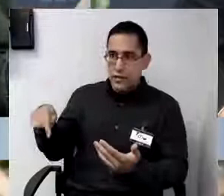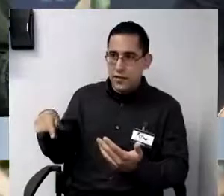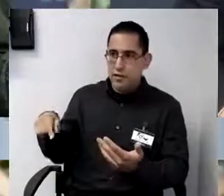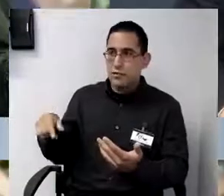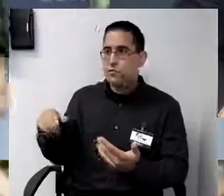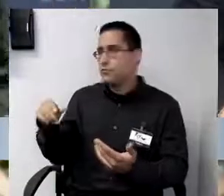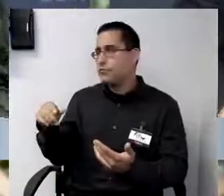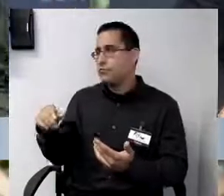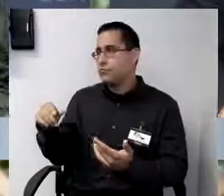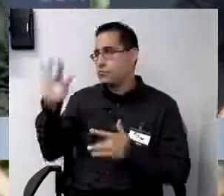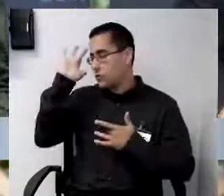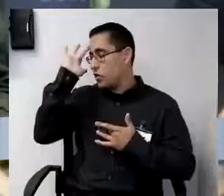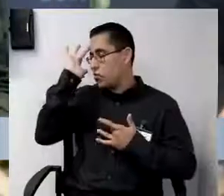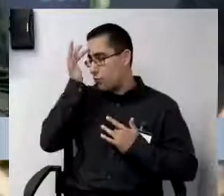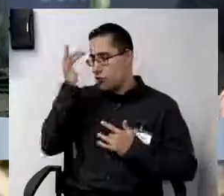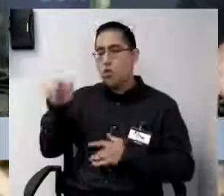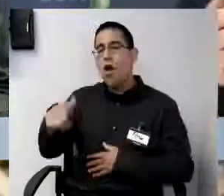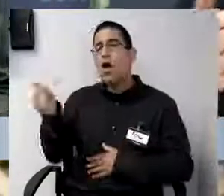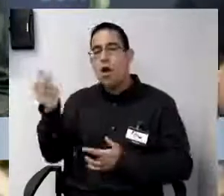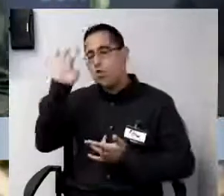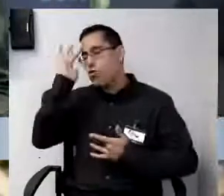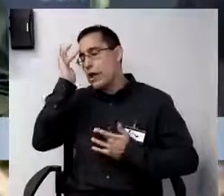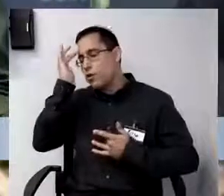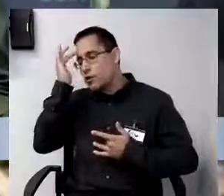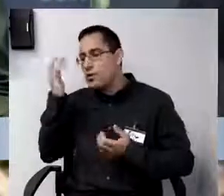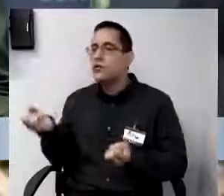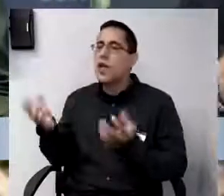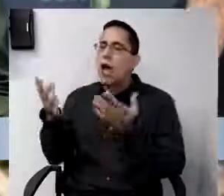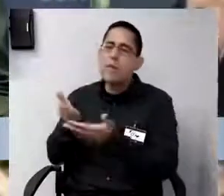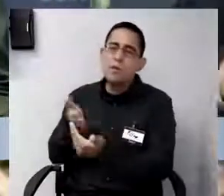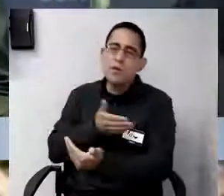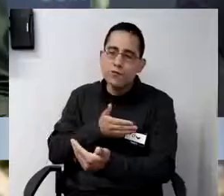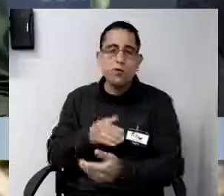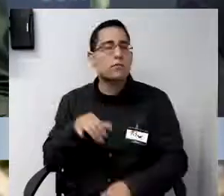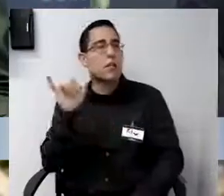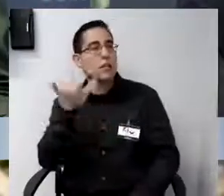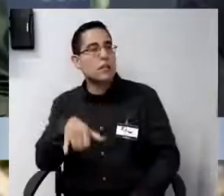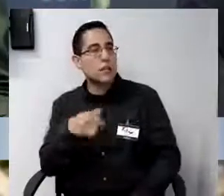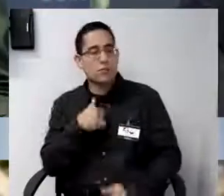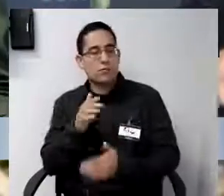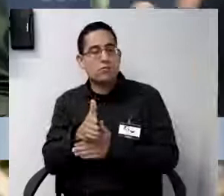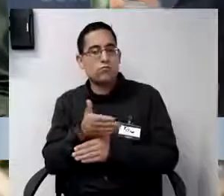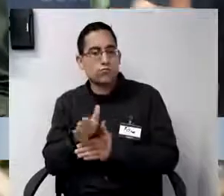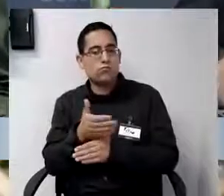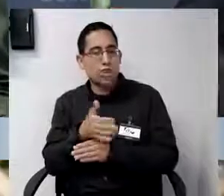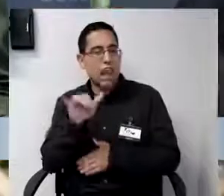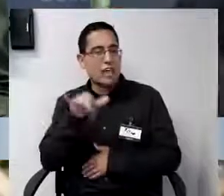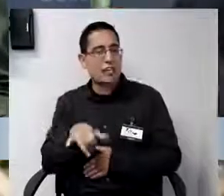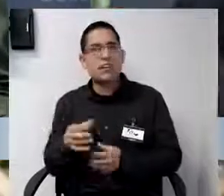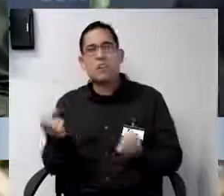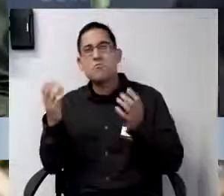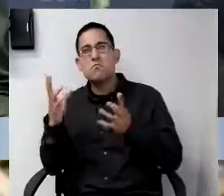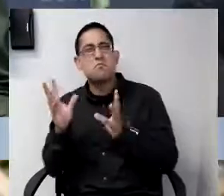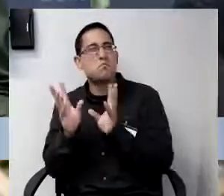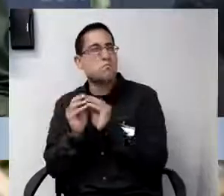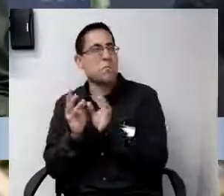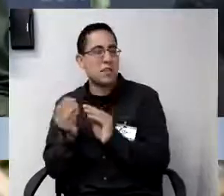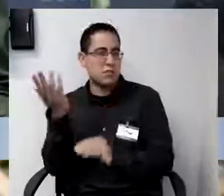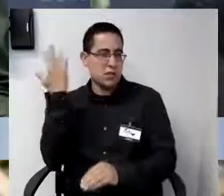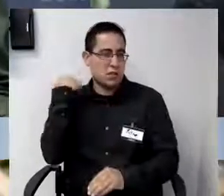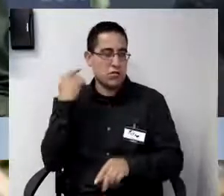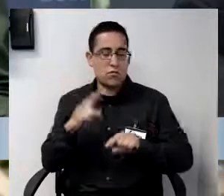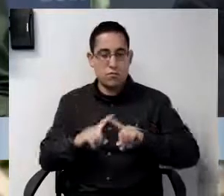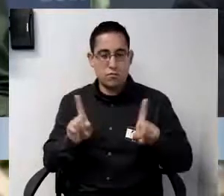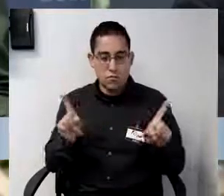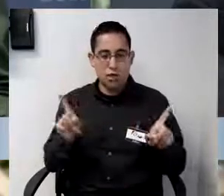on that? Yeah, we do. I actually shared those. This was probably many sessions ago. But we